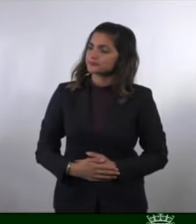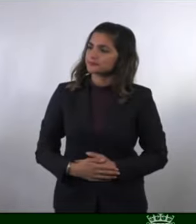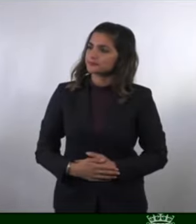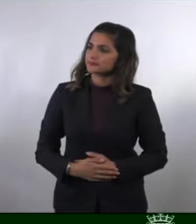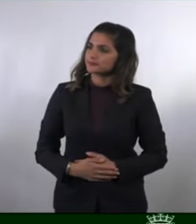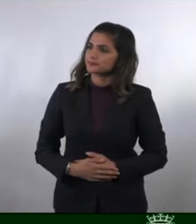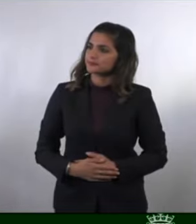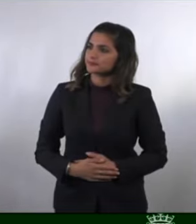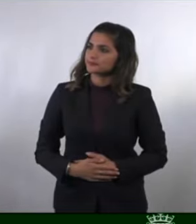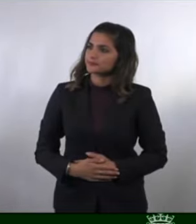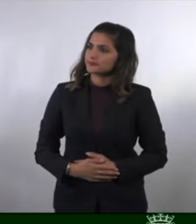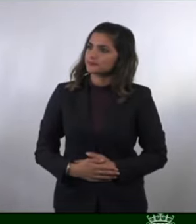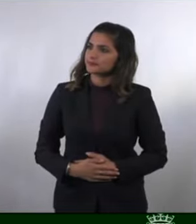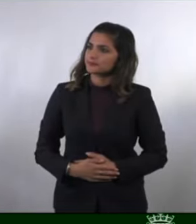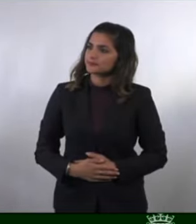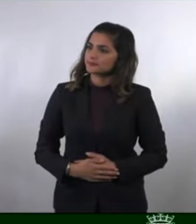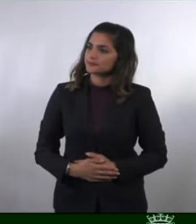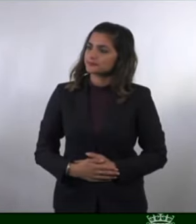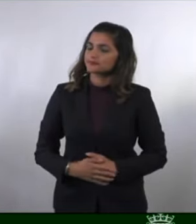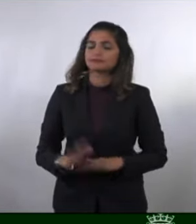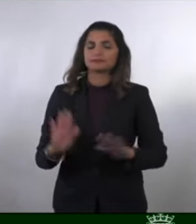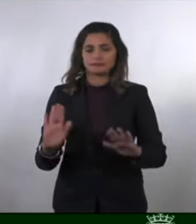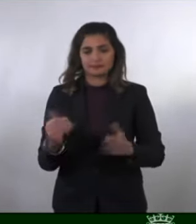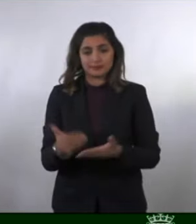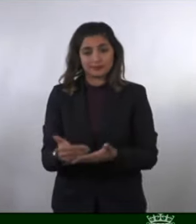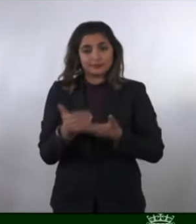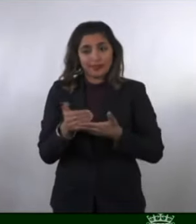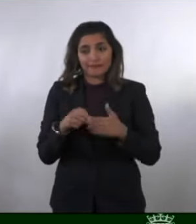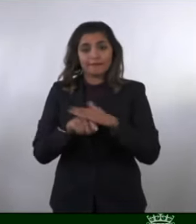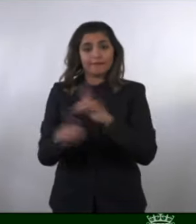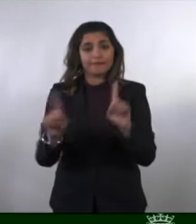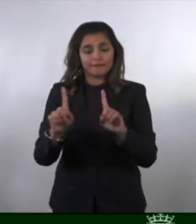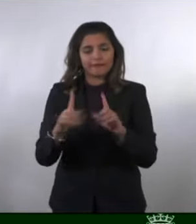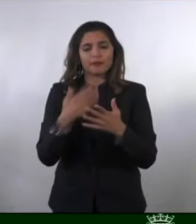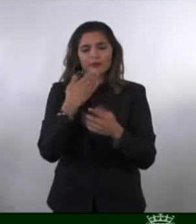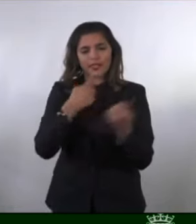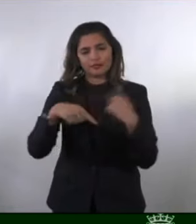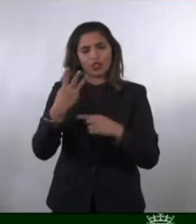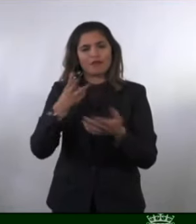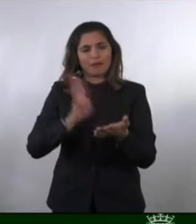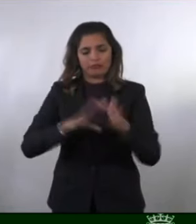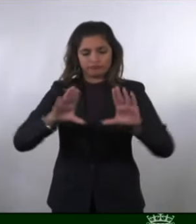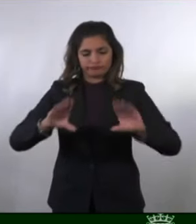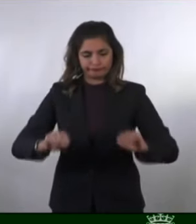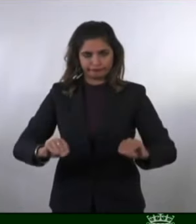In order to allow the safe exit, I'm now going to suspend the House for 3 minutes.